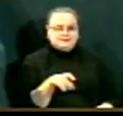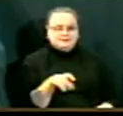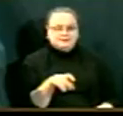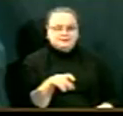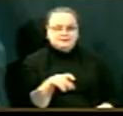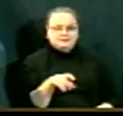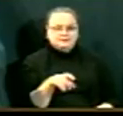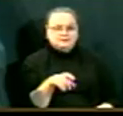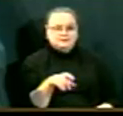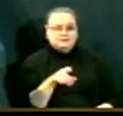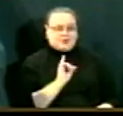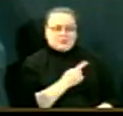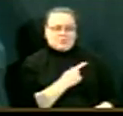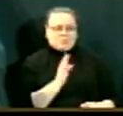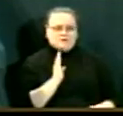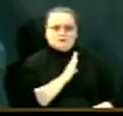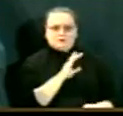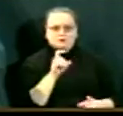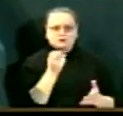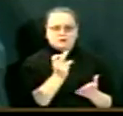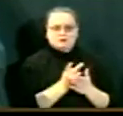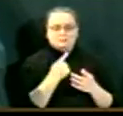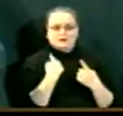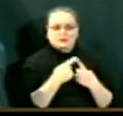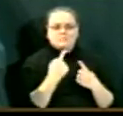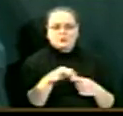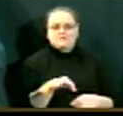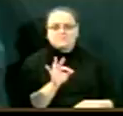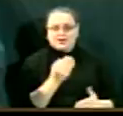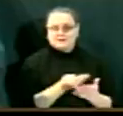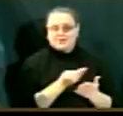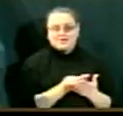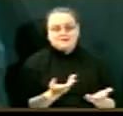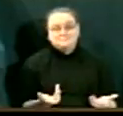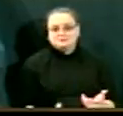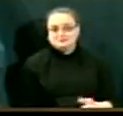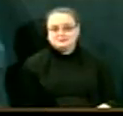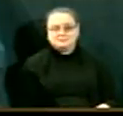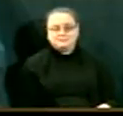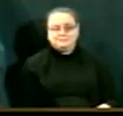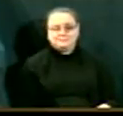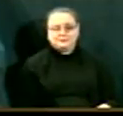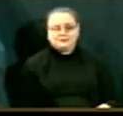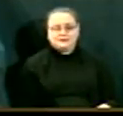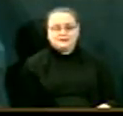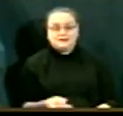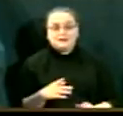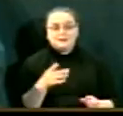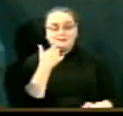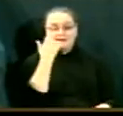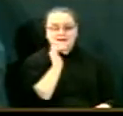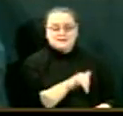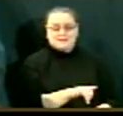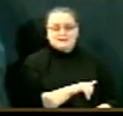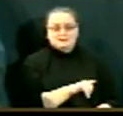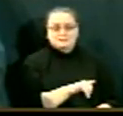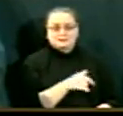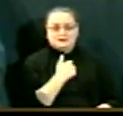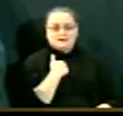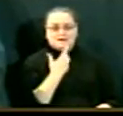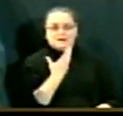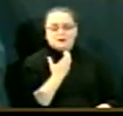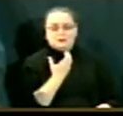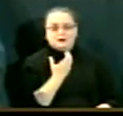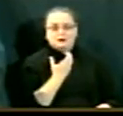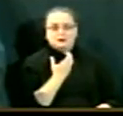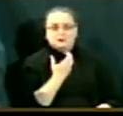as a board should approve it until we can find the money. In light of that, I would like to